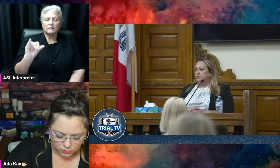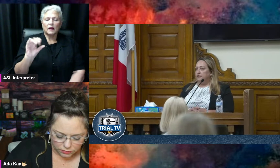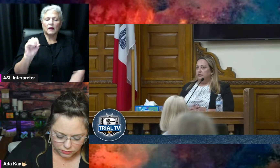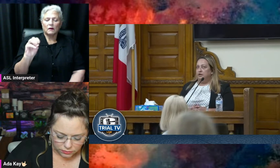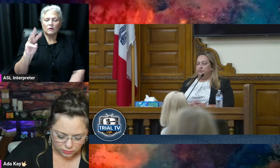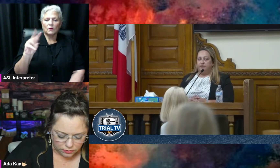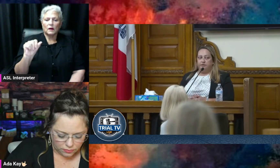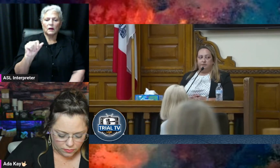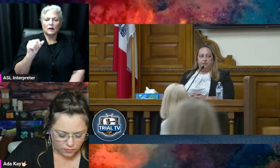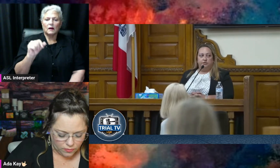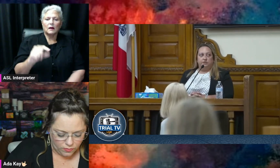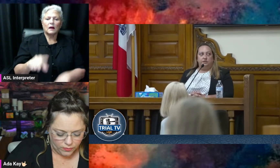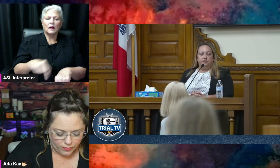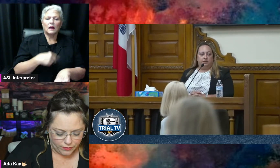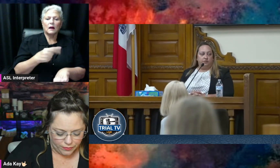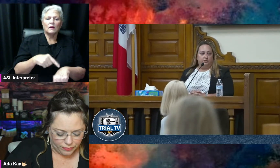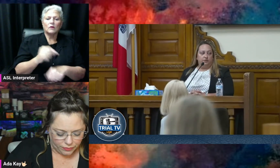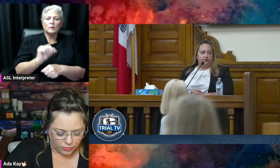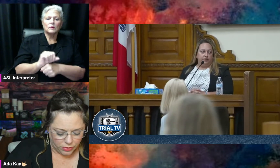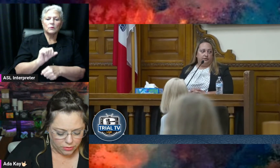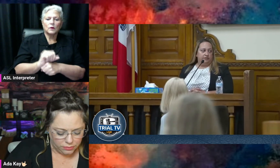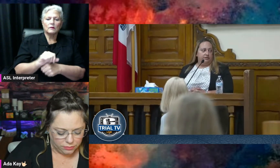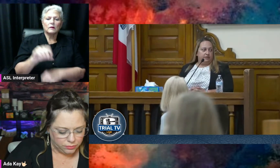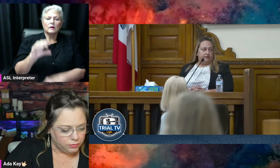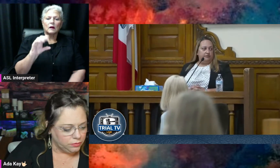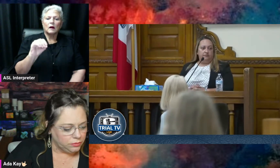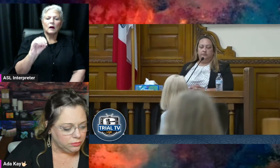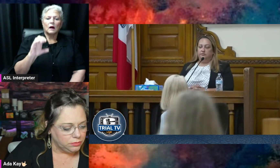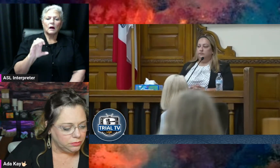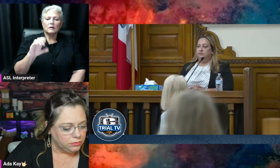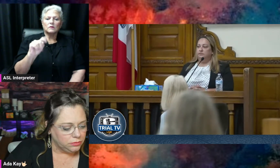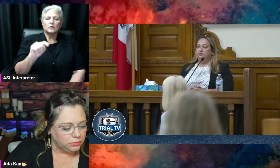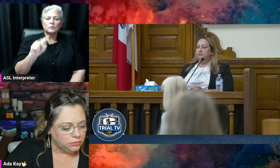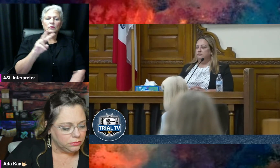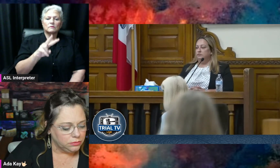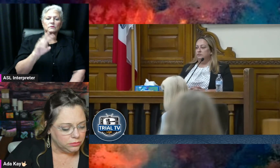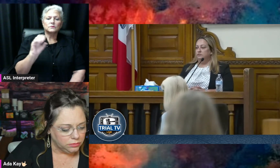there? I've been in this position since October of 2007.